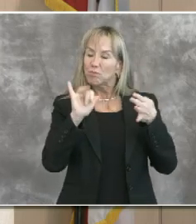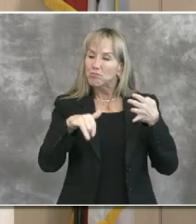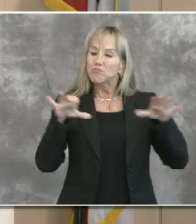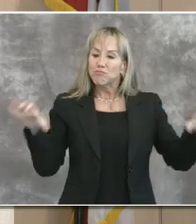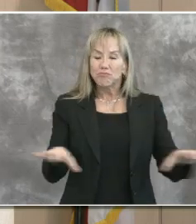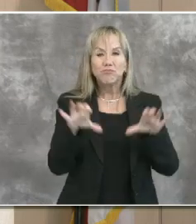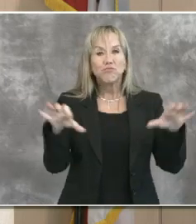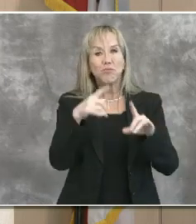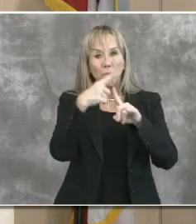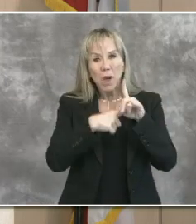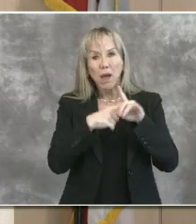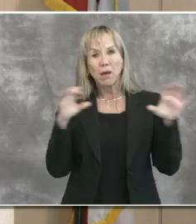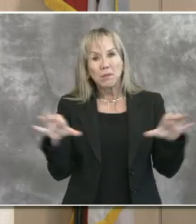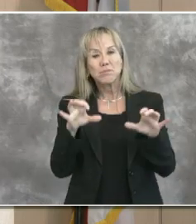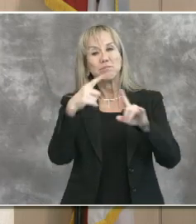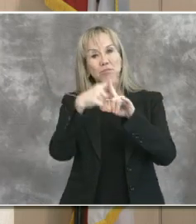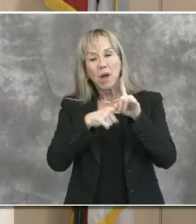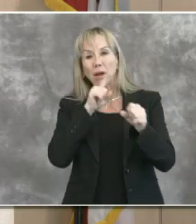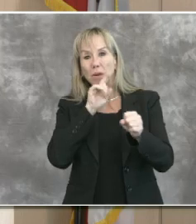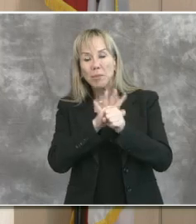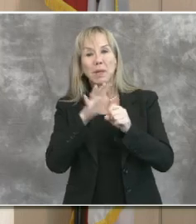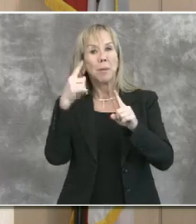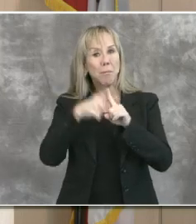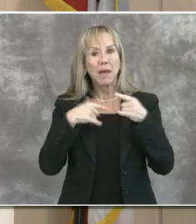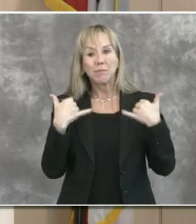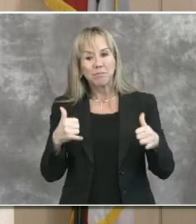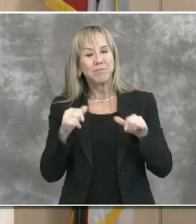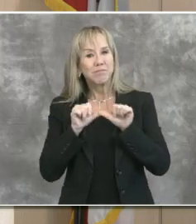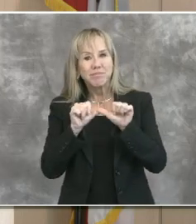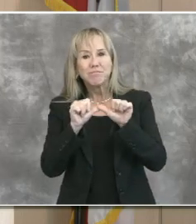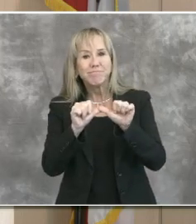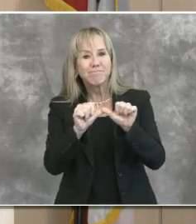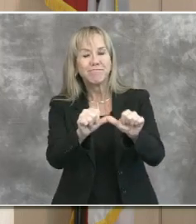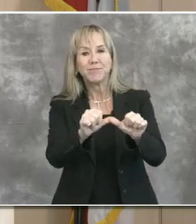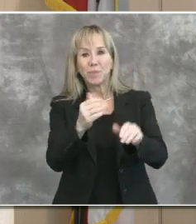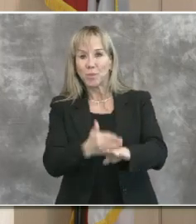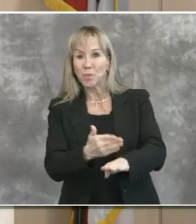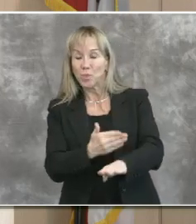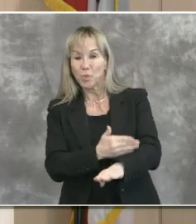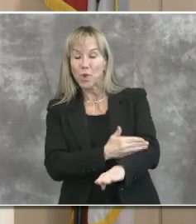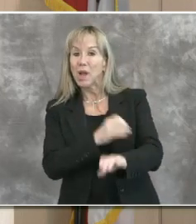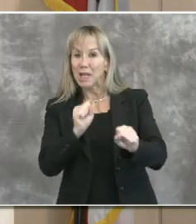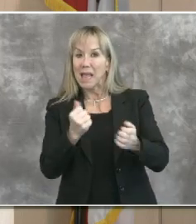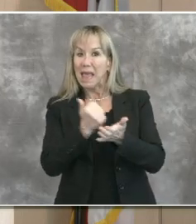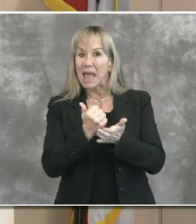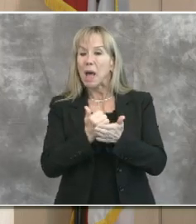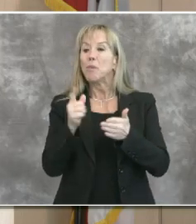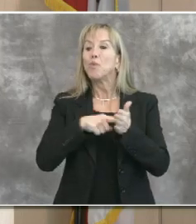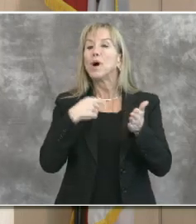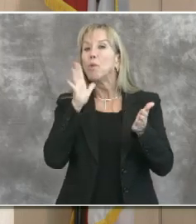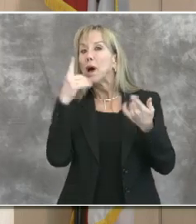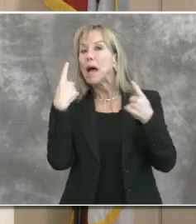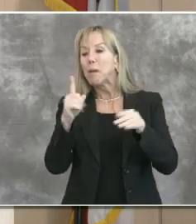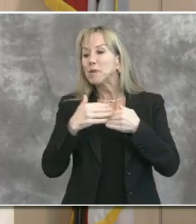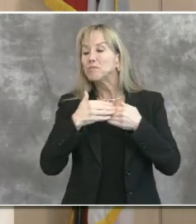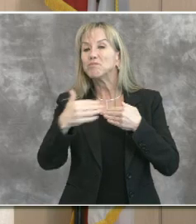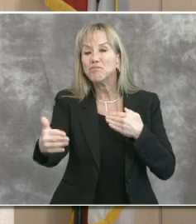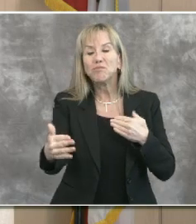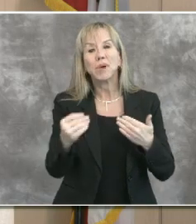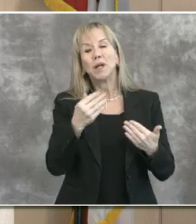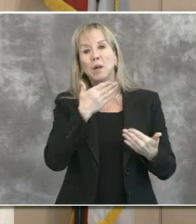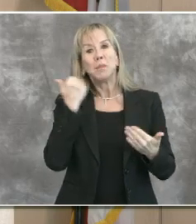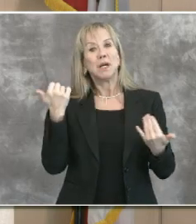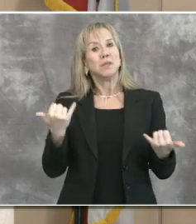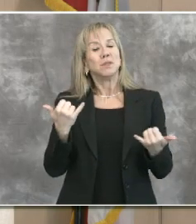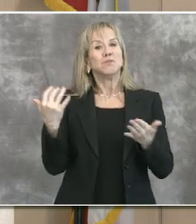month of commitment, being a month of sustained progress that can lay the foundation for what we would like to see and will give us the best opportunity